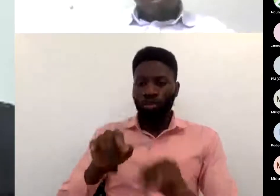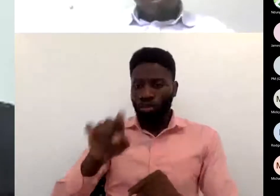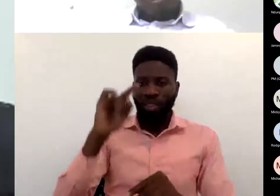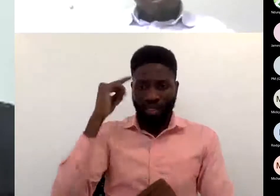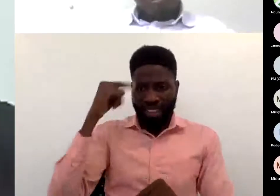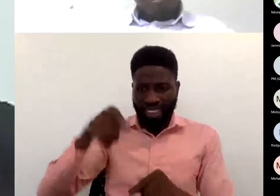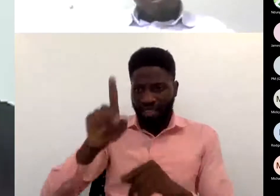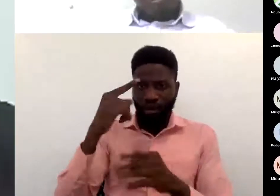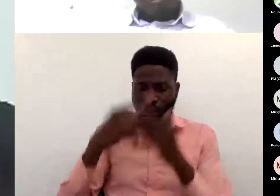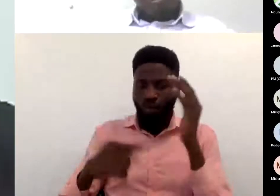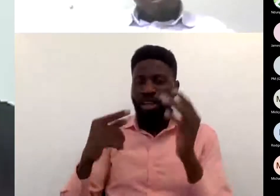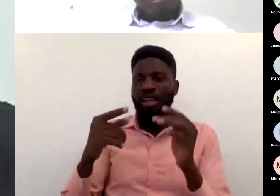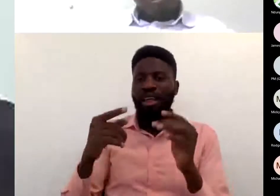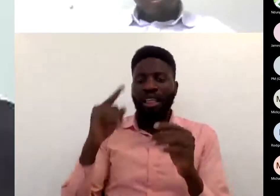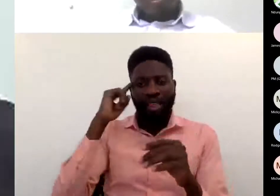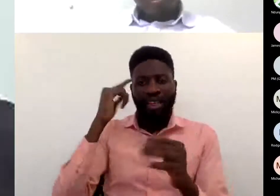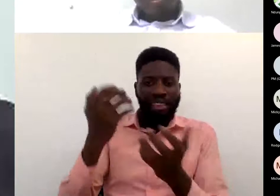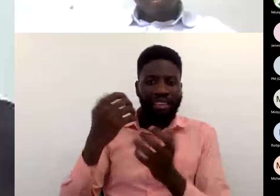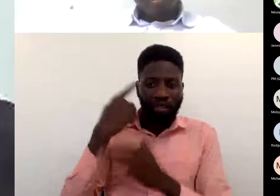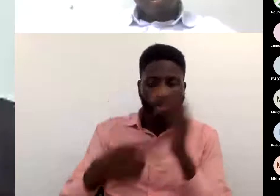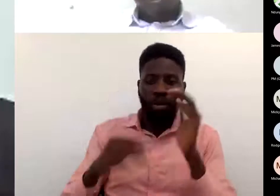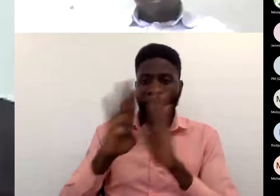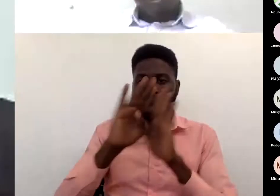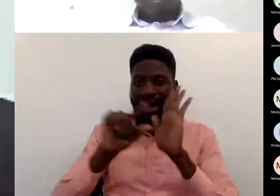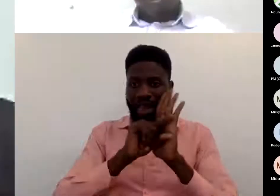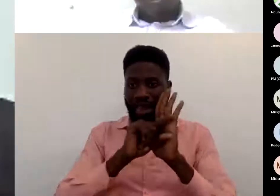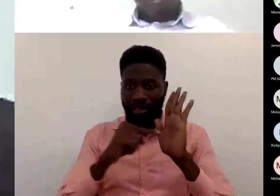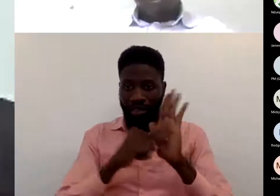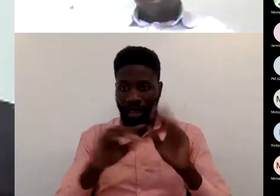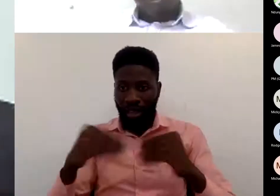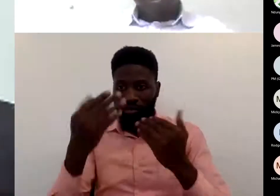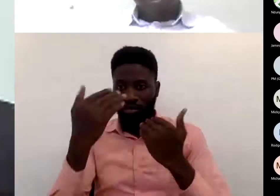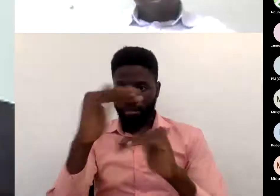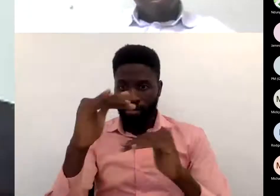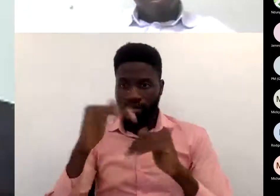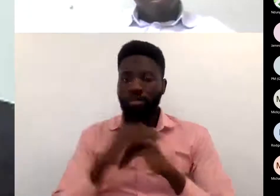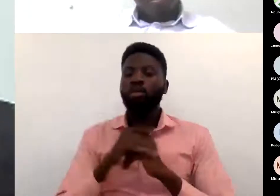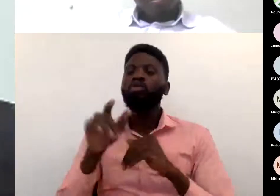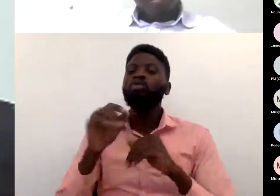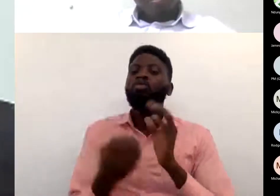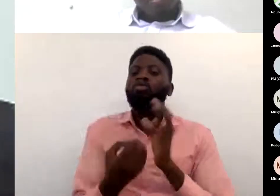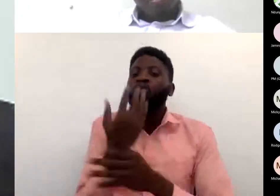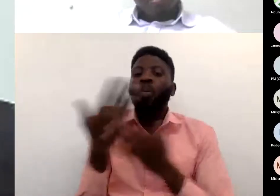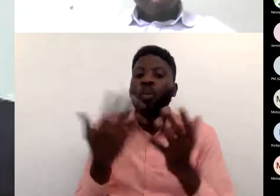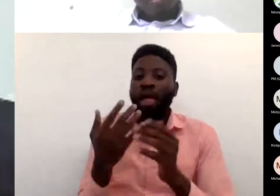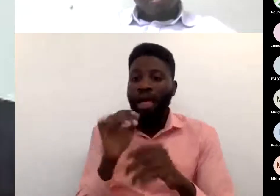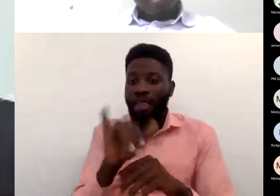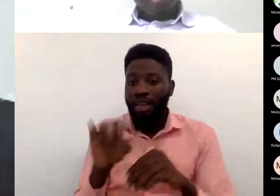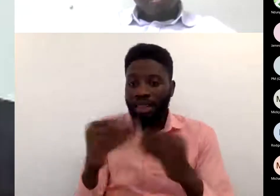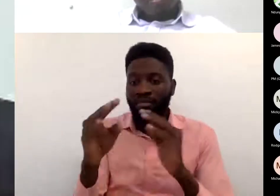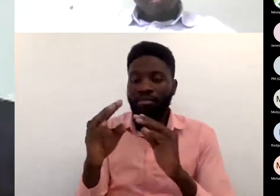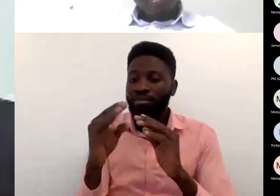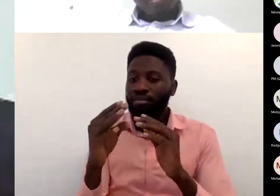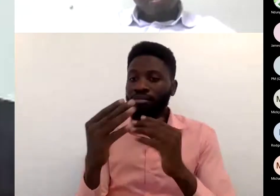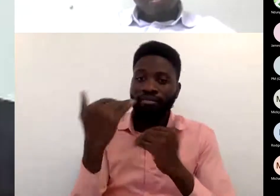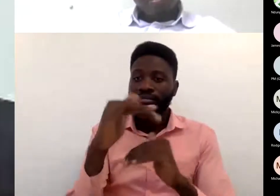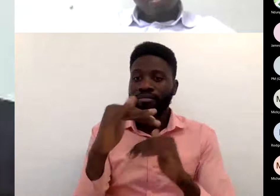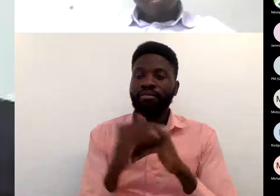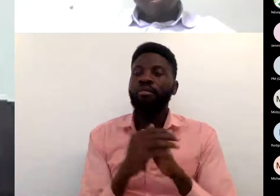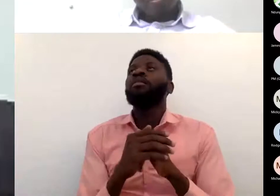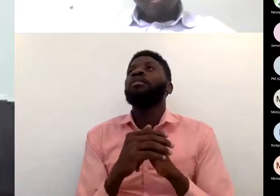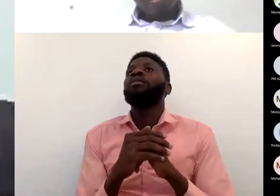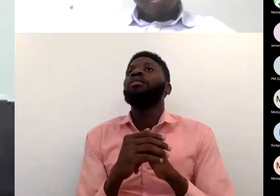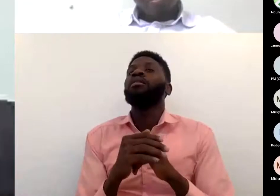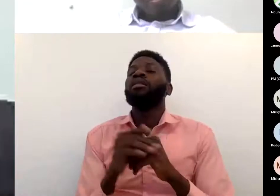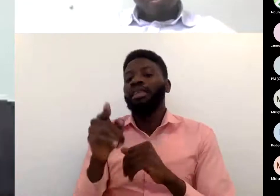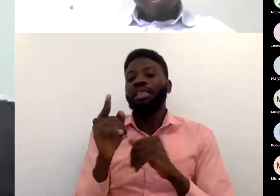right? Are you limited by your background? Are you limited by where you grew up? Are you limited by the status of your